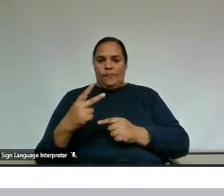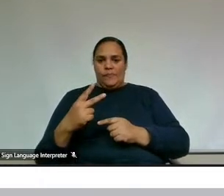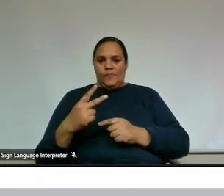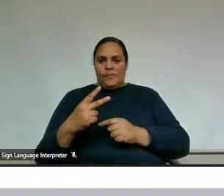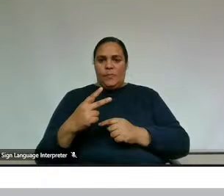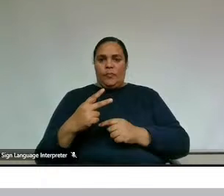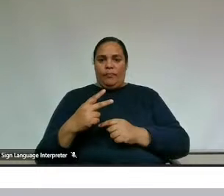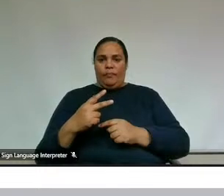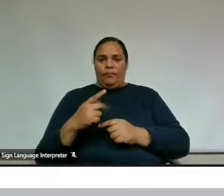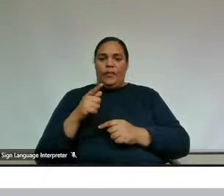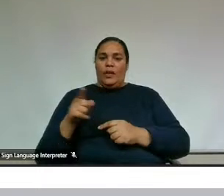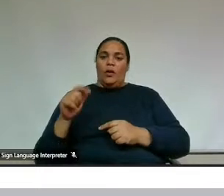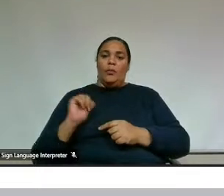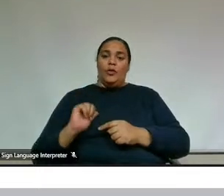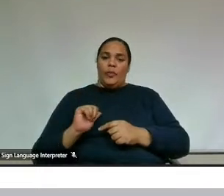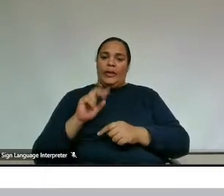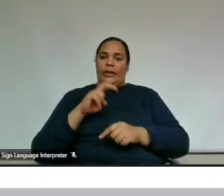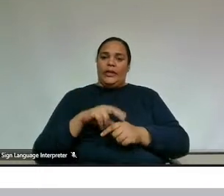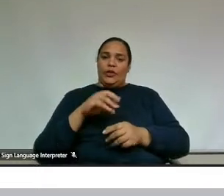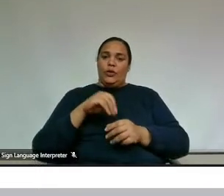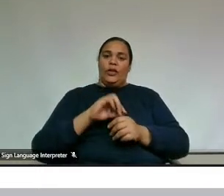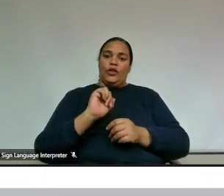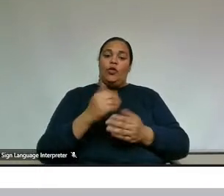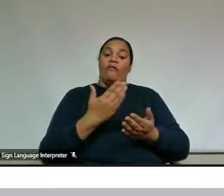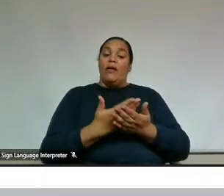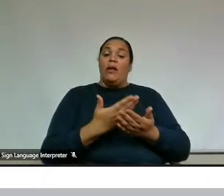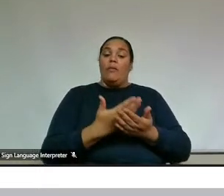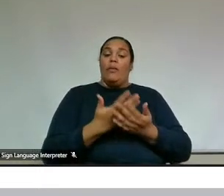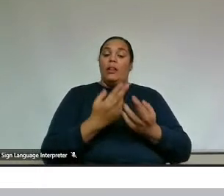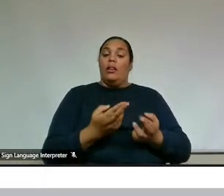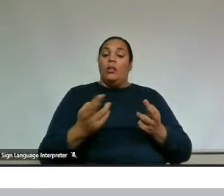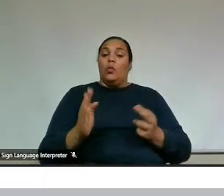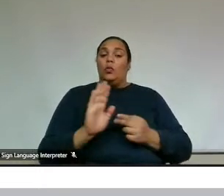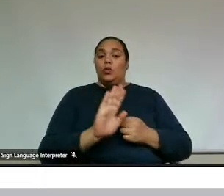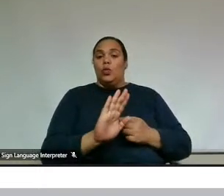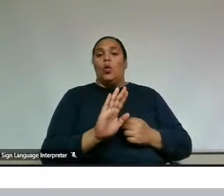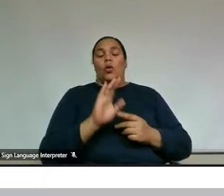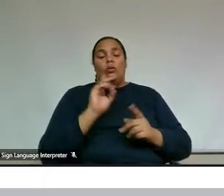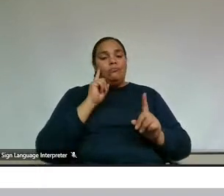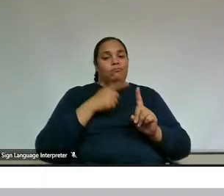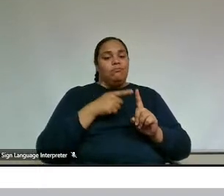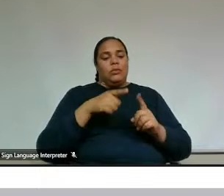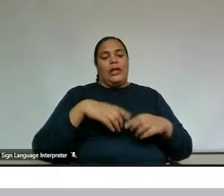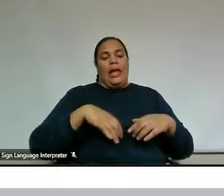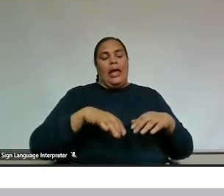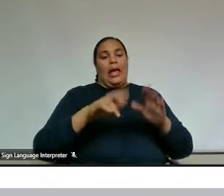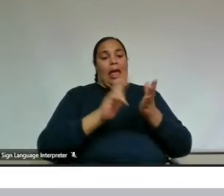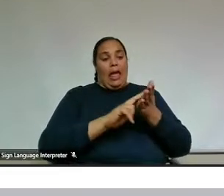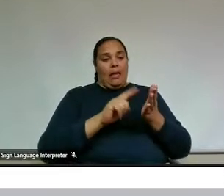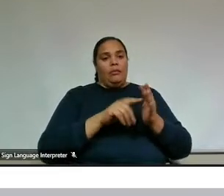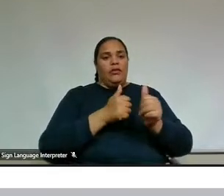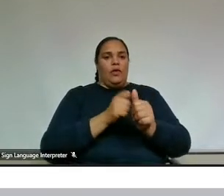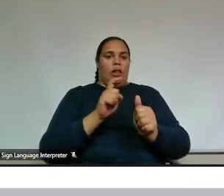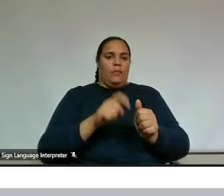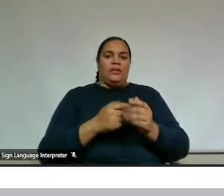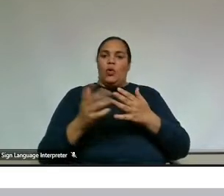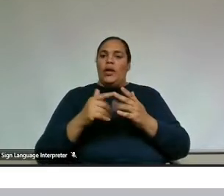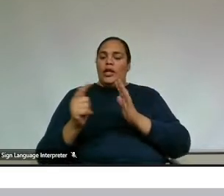The relevant municipality must, within its available resources, subject to this act and any other applicable